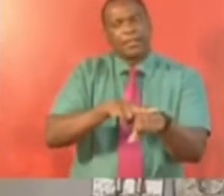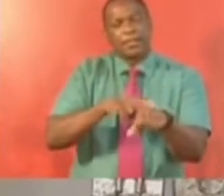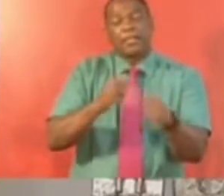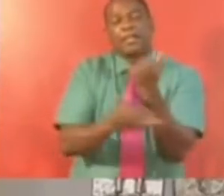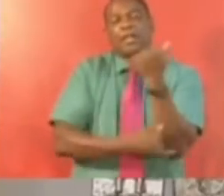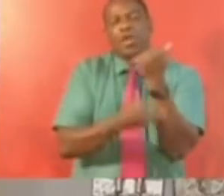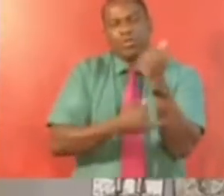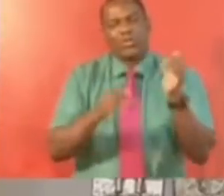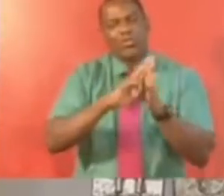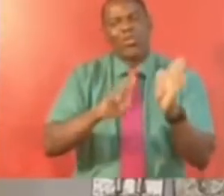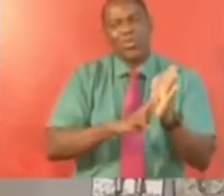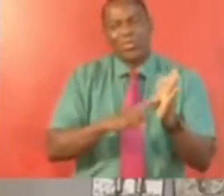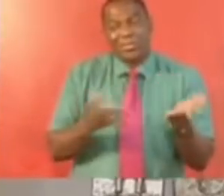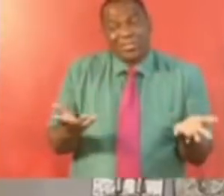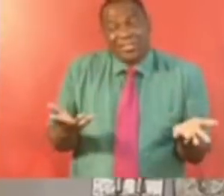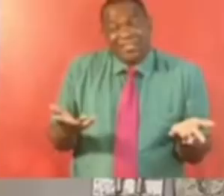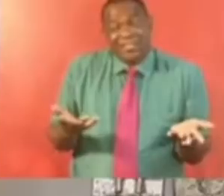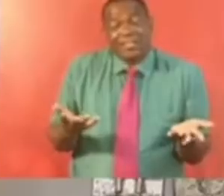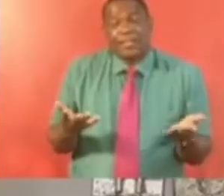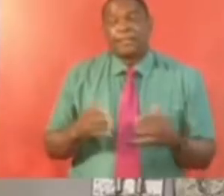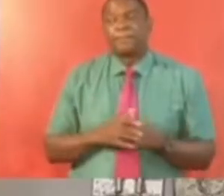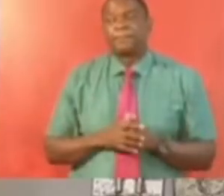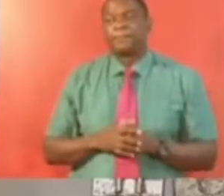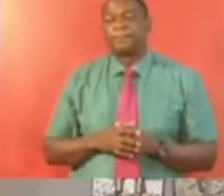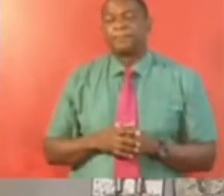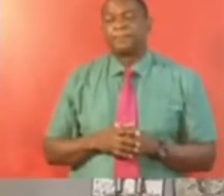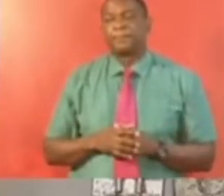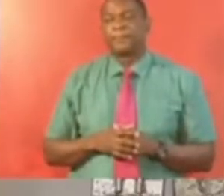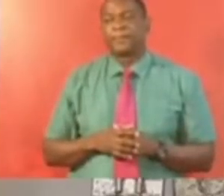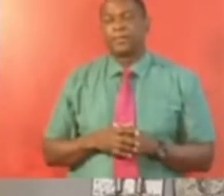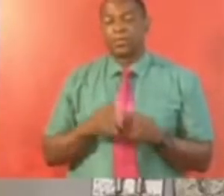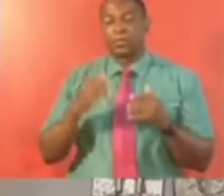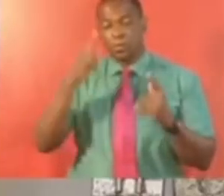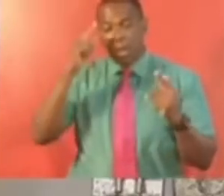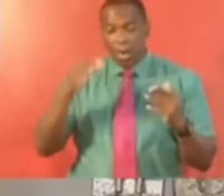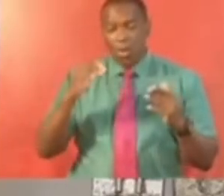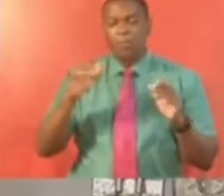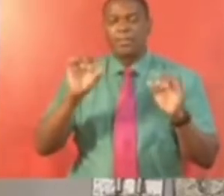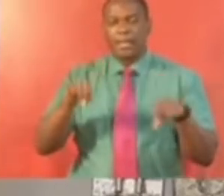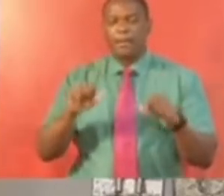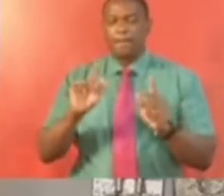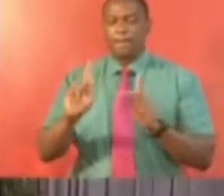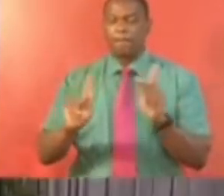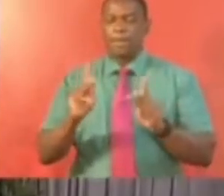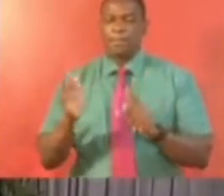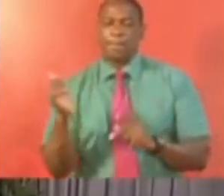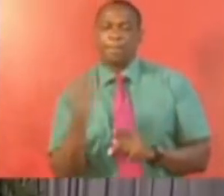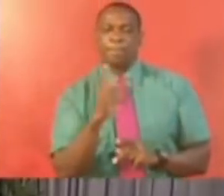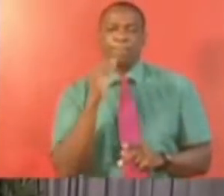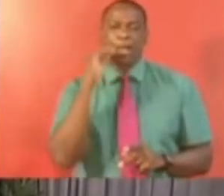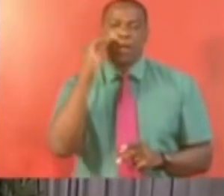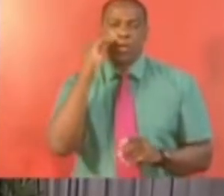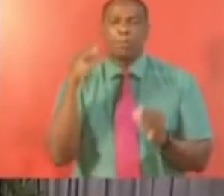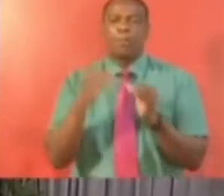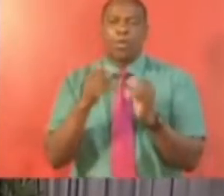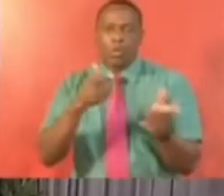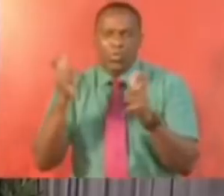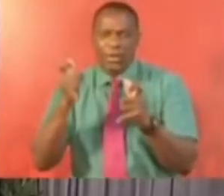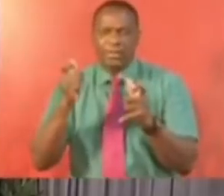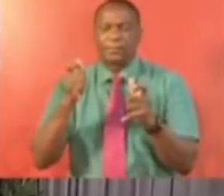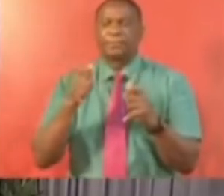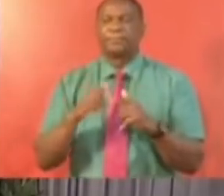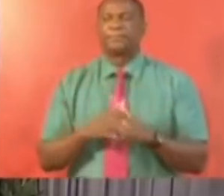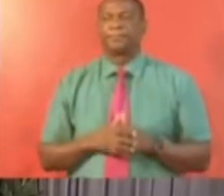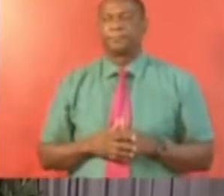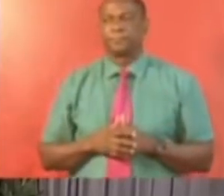straight away, hopefully we'll get people back a lot quicker than before. Thank you. Thank you very much, Minister. And we move to